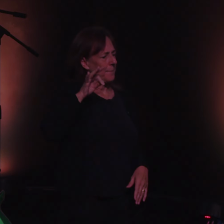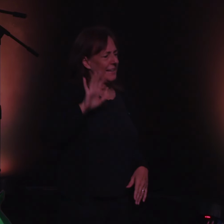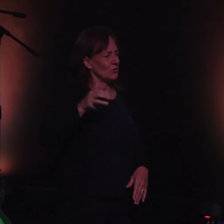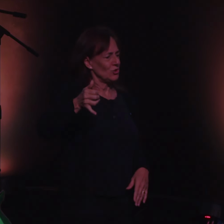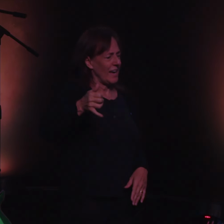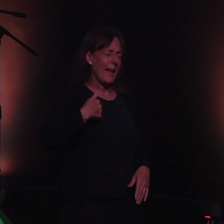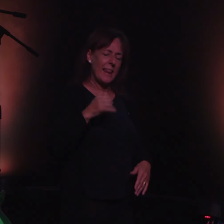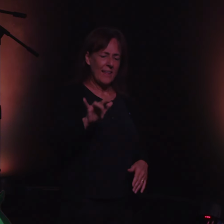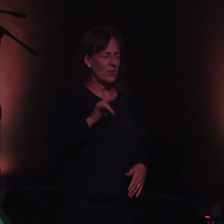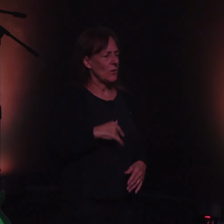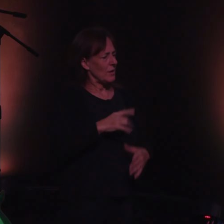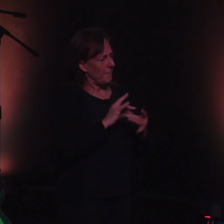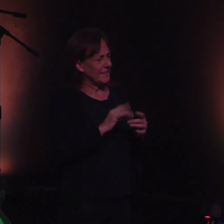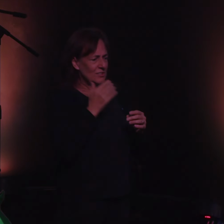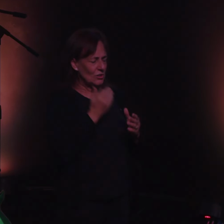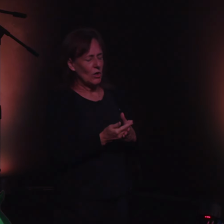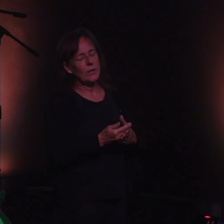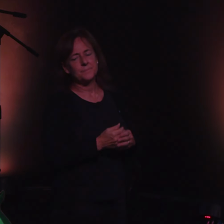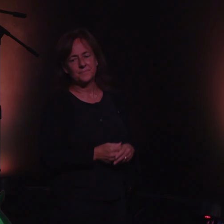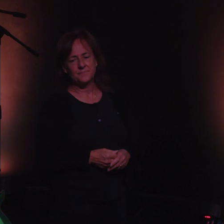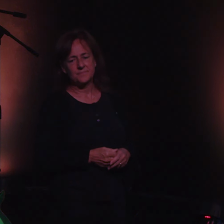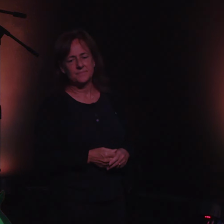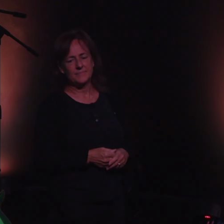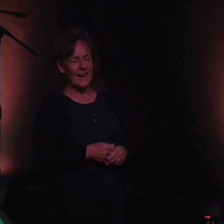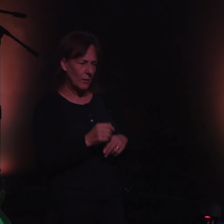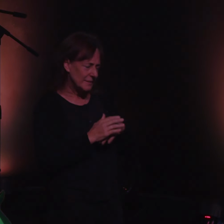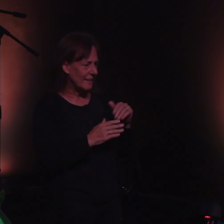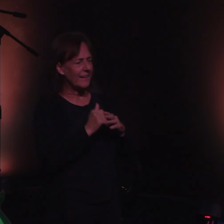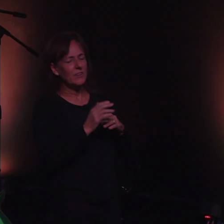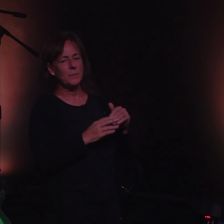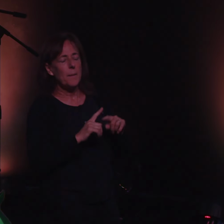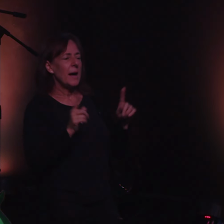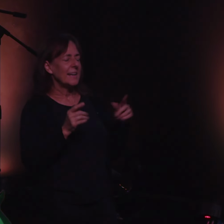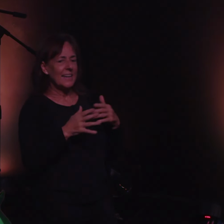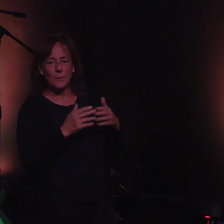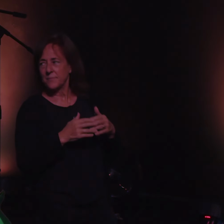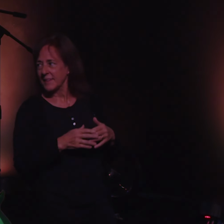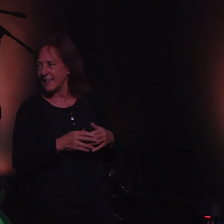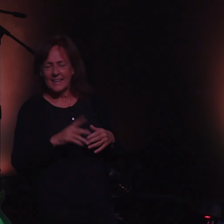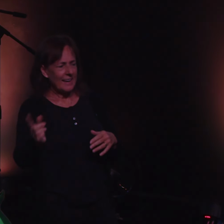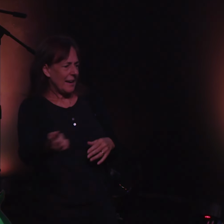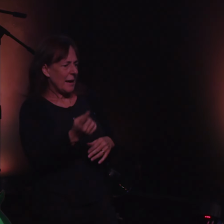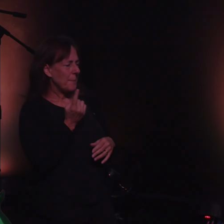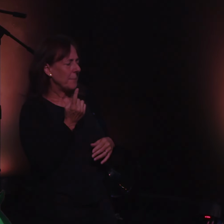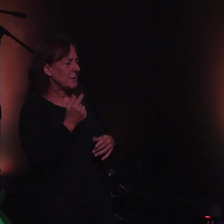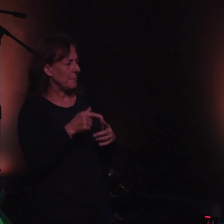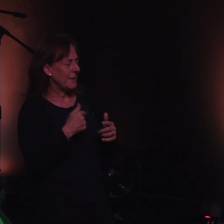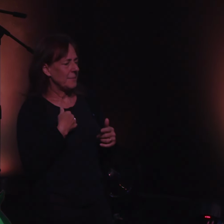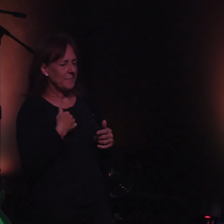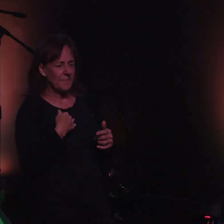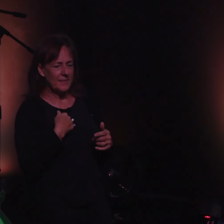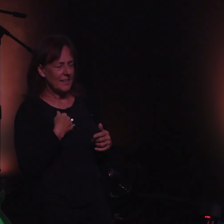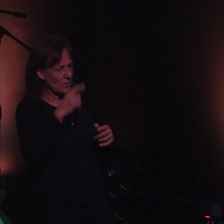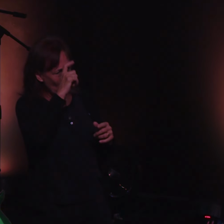love what your messages and stuff. I love how I'm complimenting myself in this example. But anyway, you come up and you're like, hey, I love your family, dude. Your wife